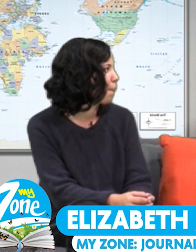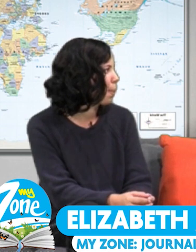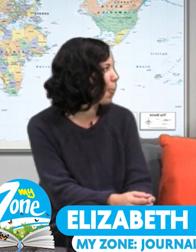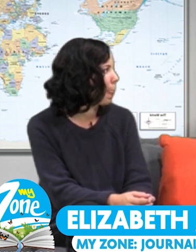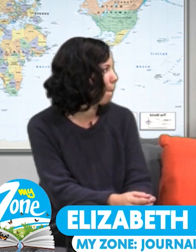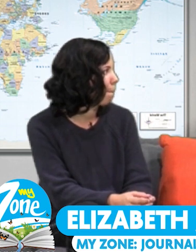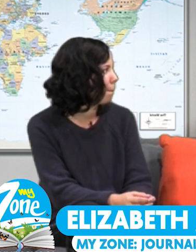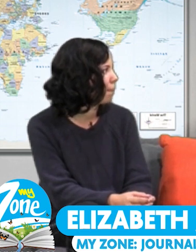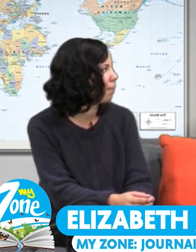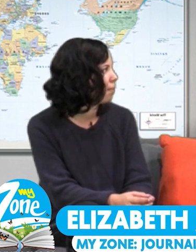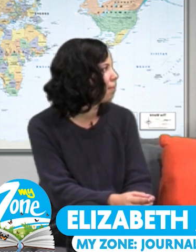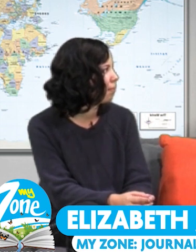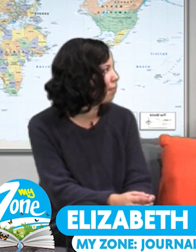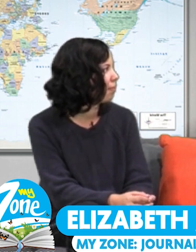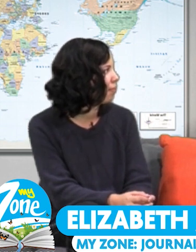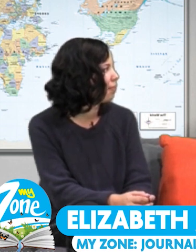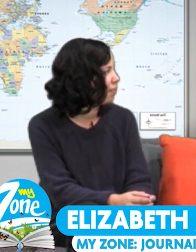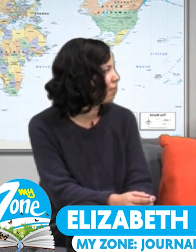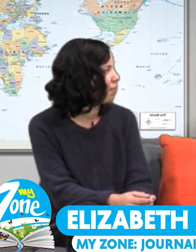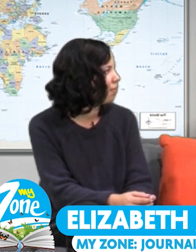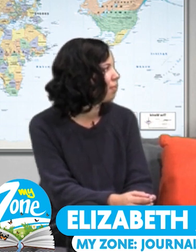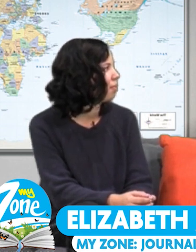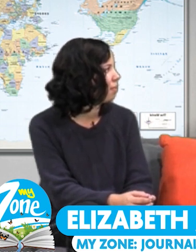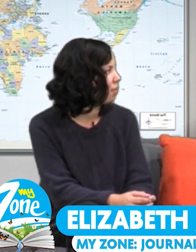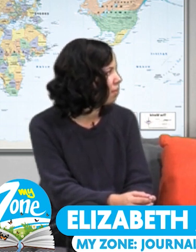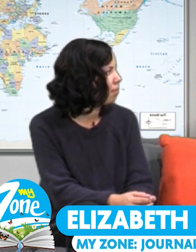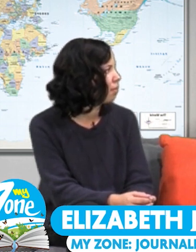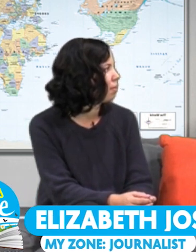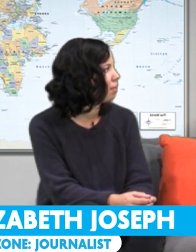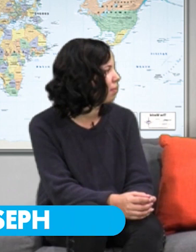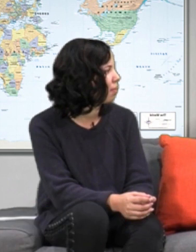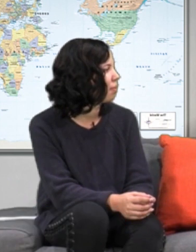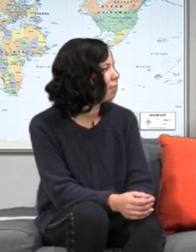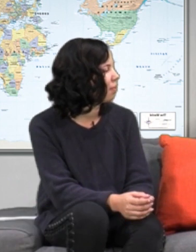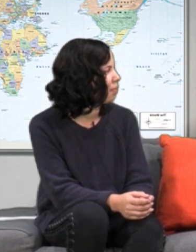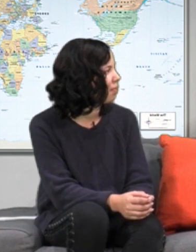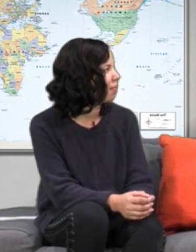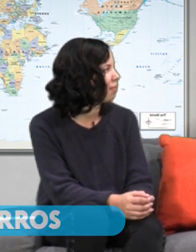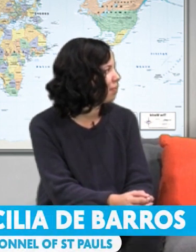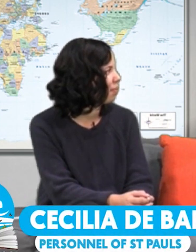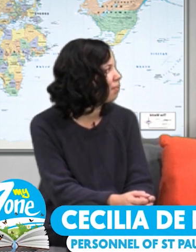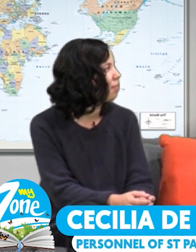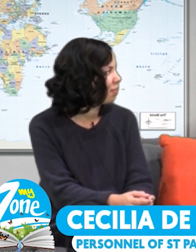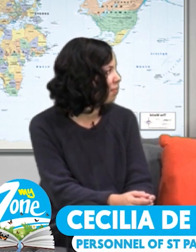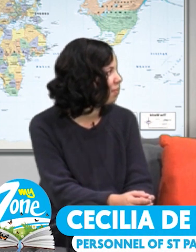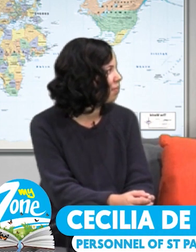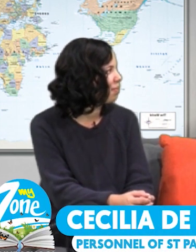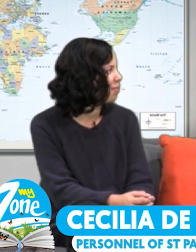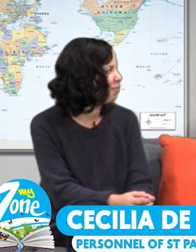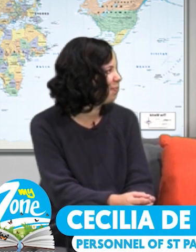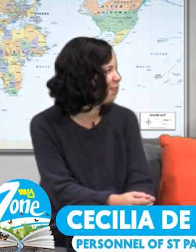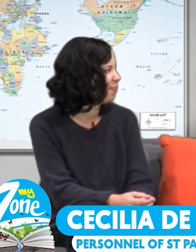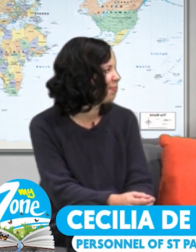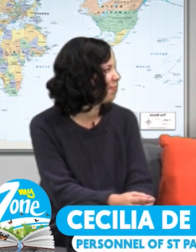when the going gets tough, you get tougher. You just push through. You never stop trying. Never cheat, because the answers are in the